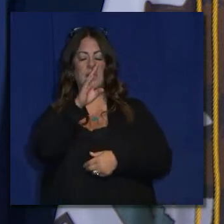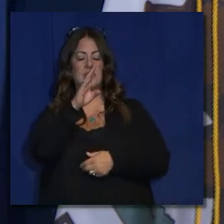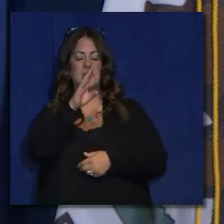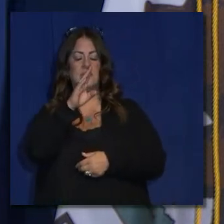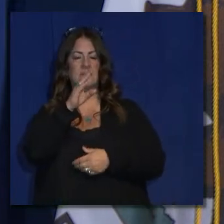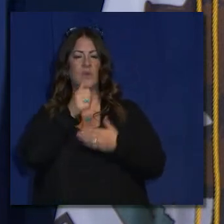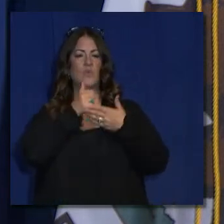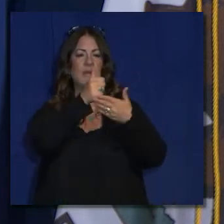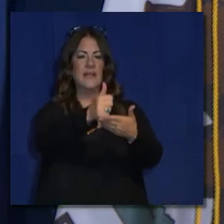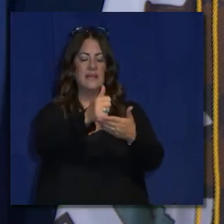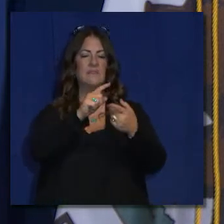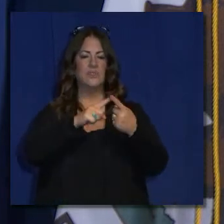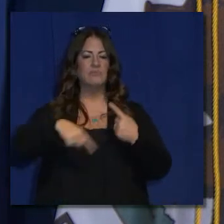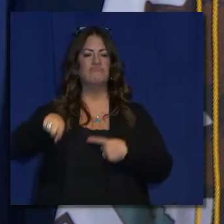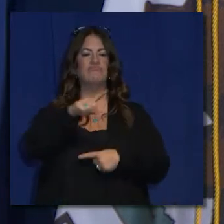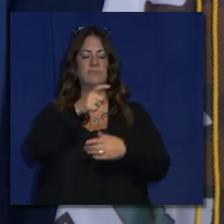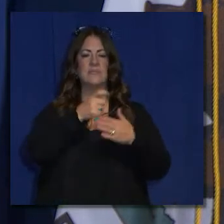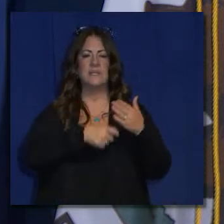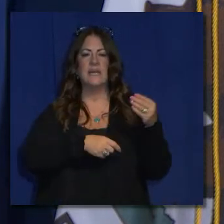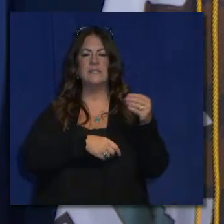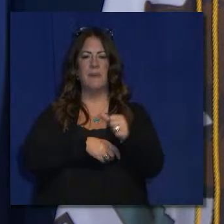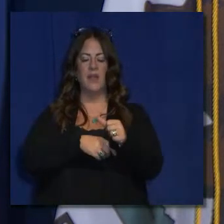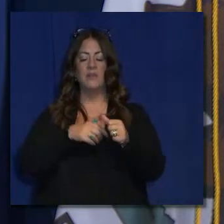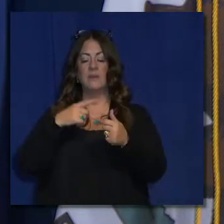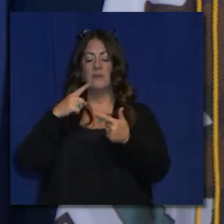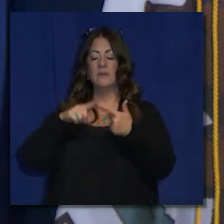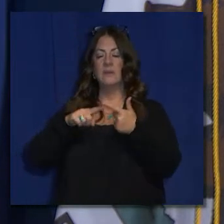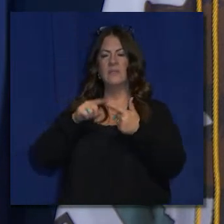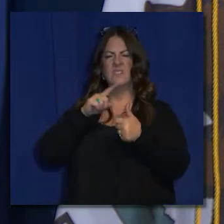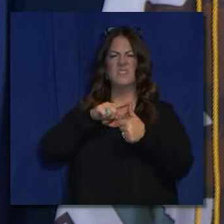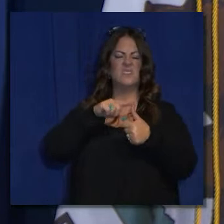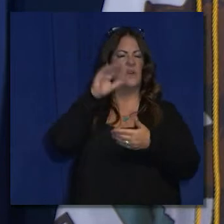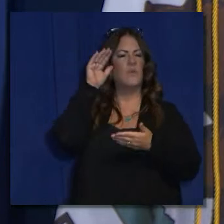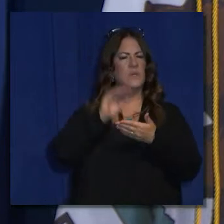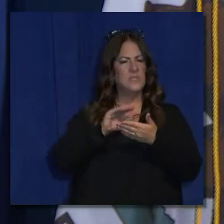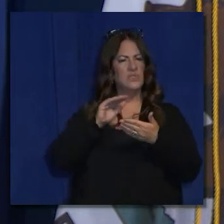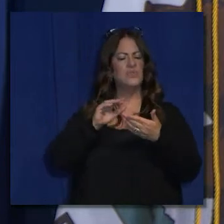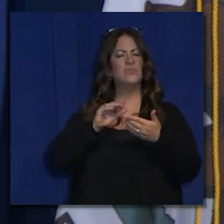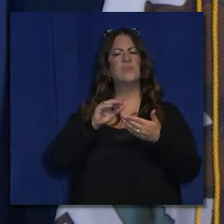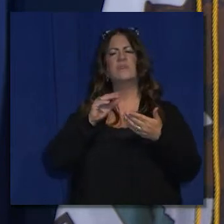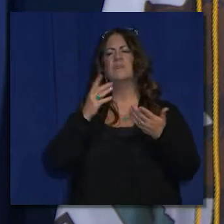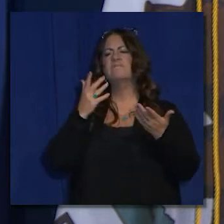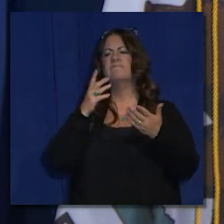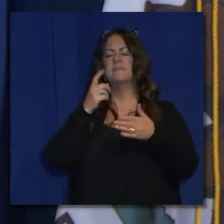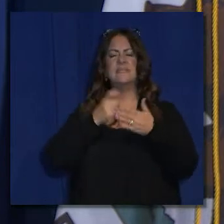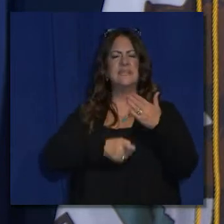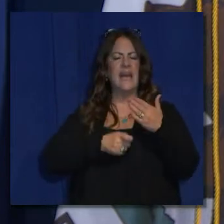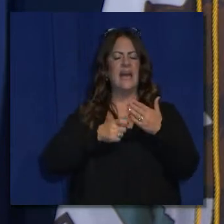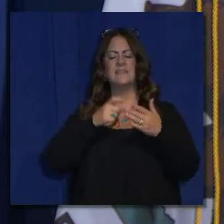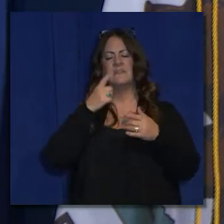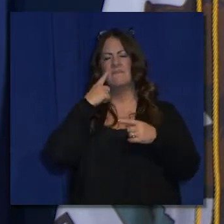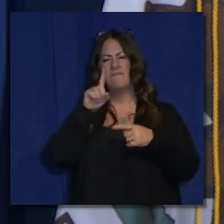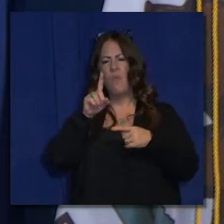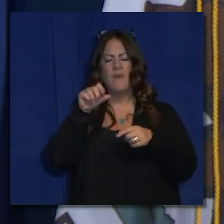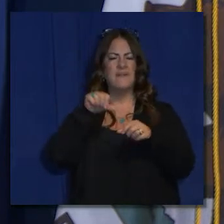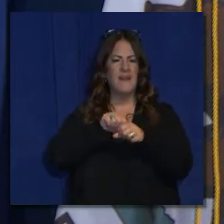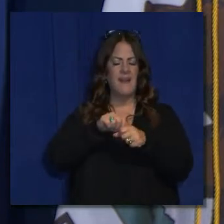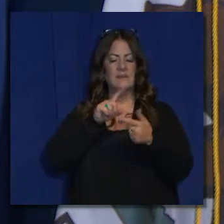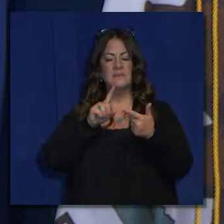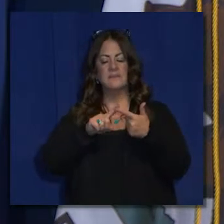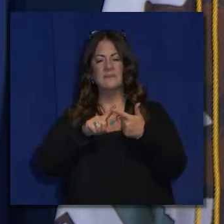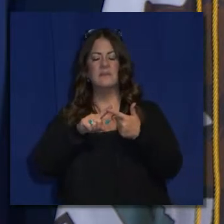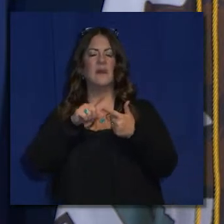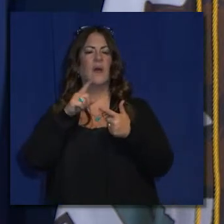taxpayers to address rising prices. The second is more spending on infrastructure, housing, broadband, deferred maintenance,